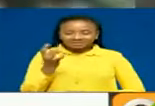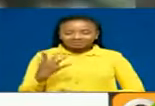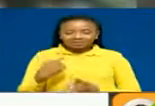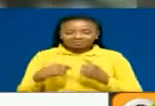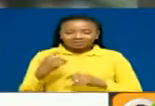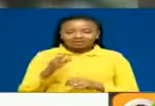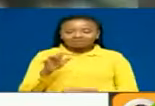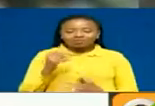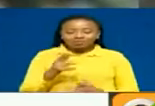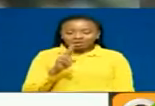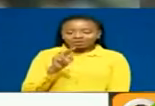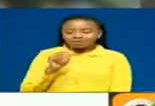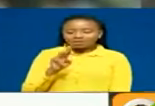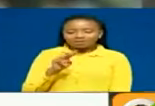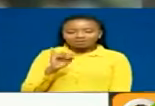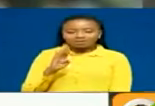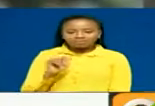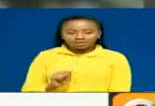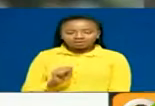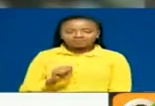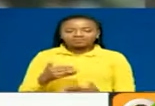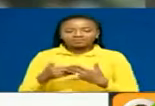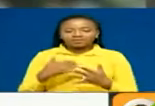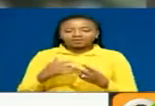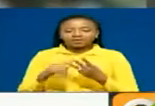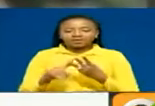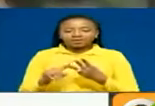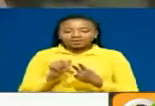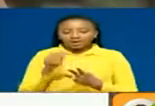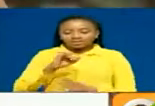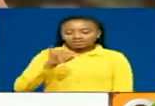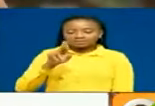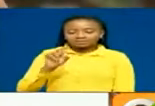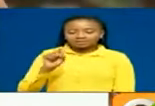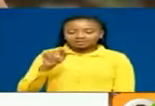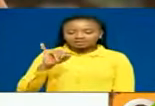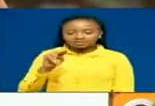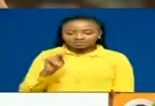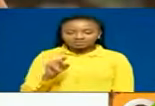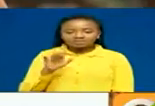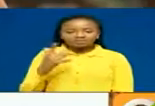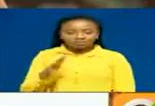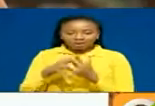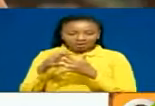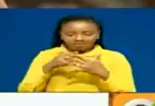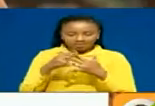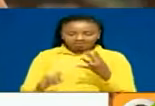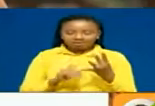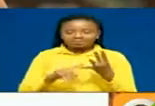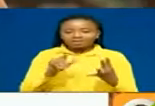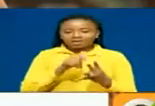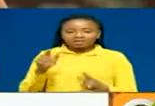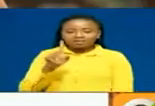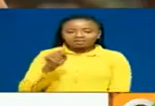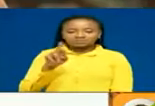Mboma of Namibia, former men's 100-meter world champion Justin Gatlin of the U.S., as well as Trayvon